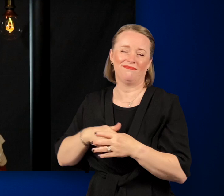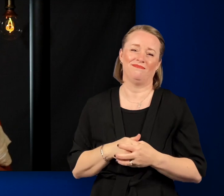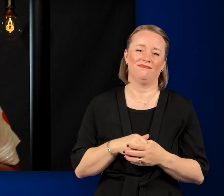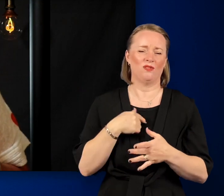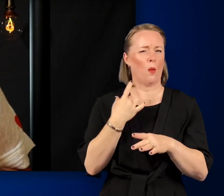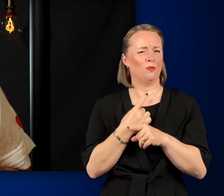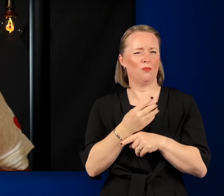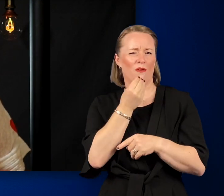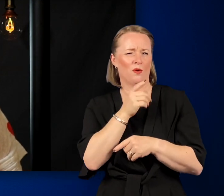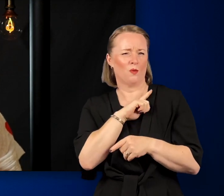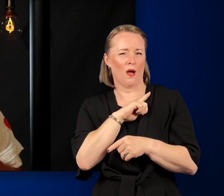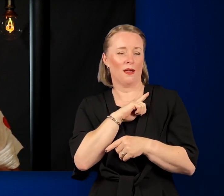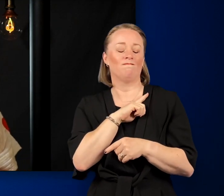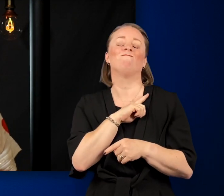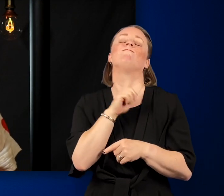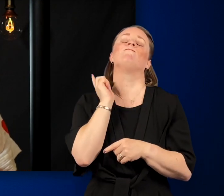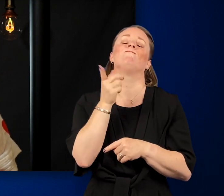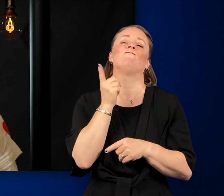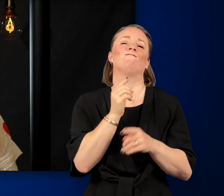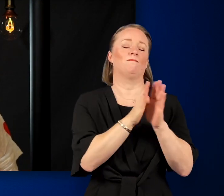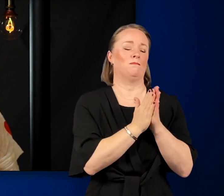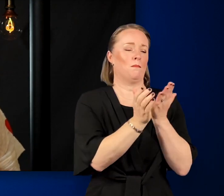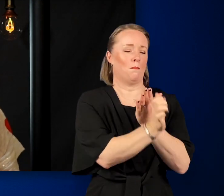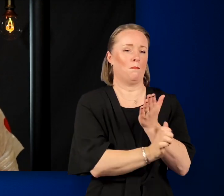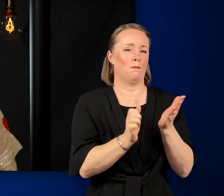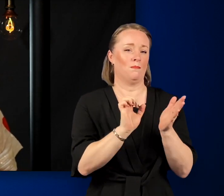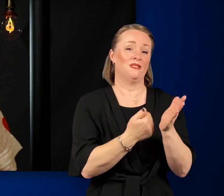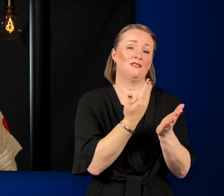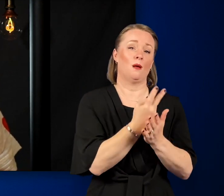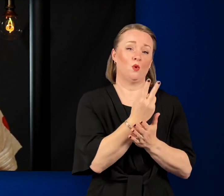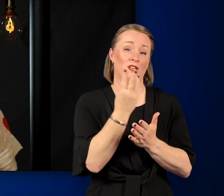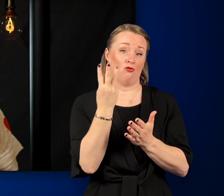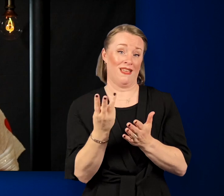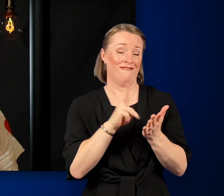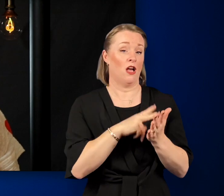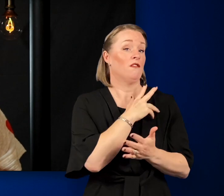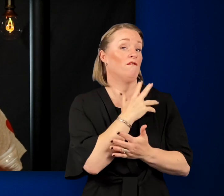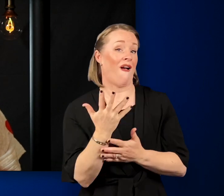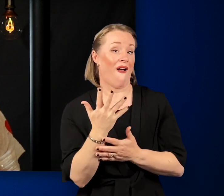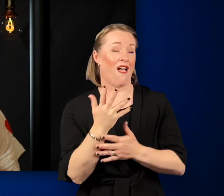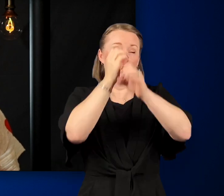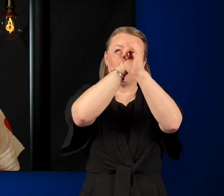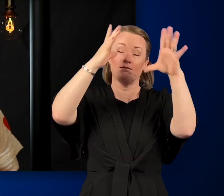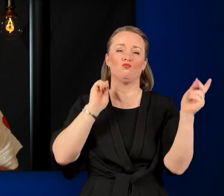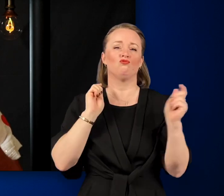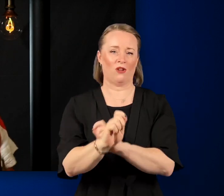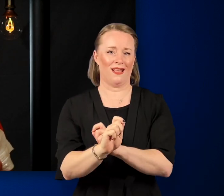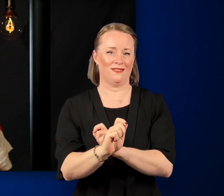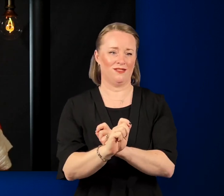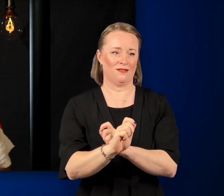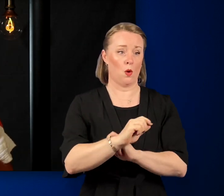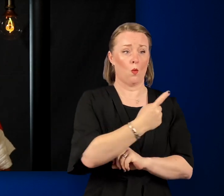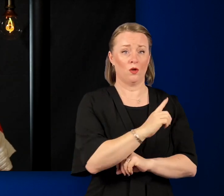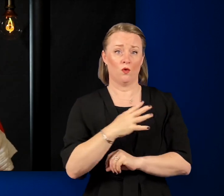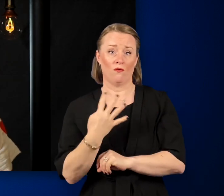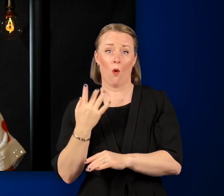food? Well, it's because I think as we come to verse 5 of Psalm 23, we have a change of image. We've been